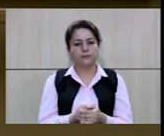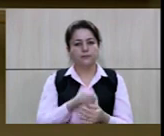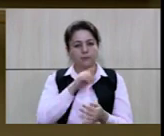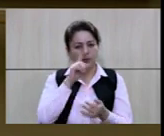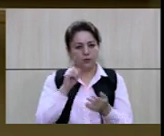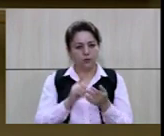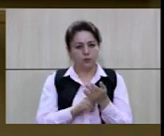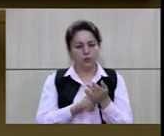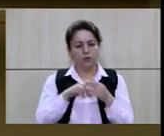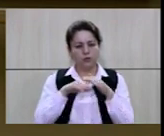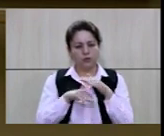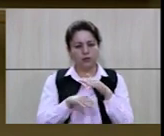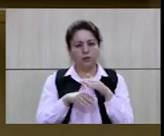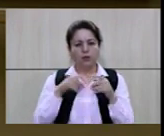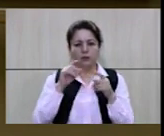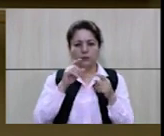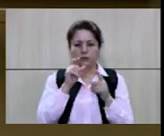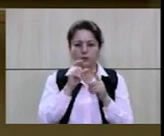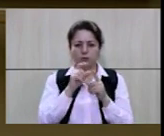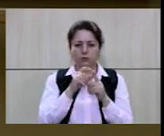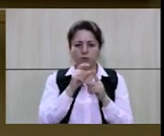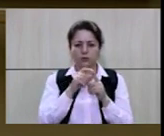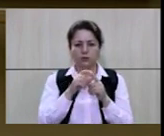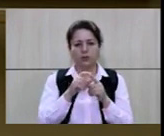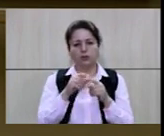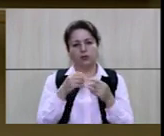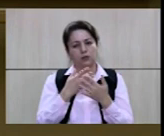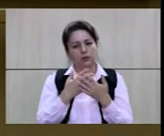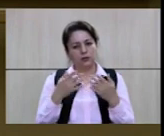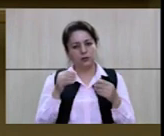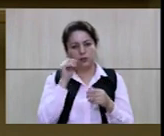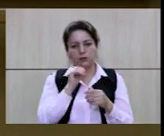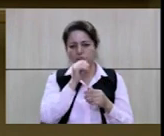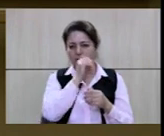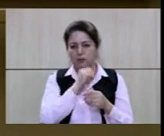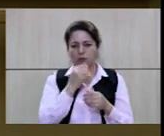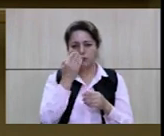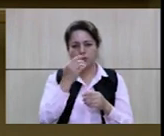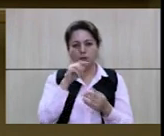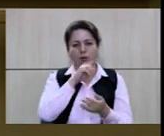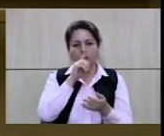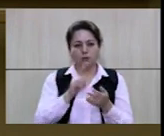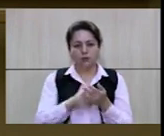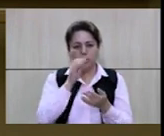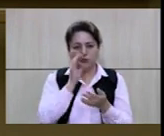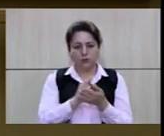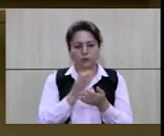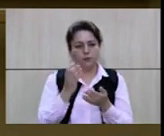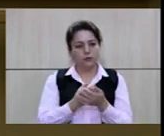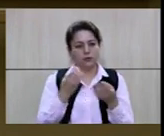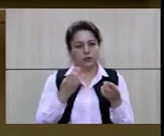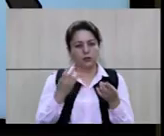So'roq ostida so'zlar yoki narsa buyum yashiringan. Siz so'roqqa javob toping.